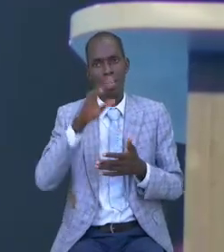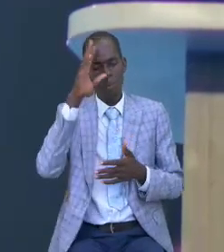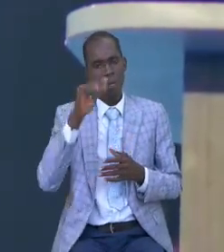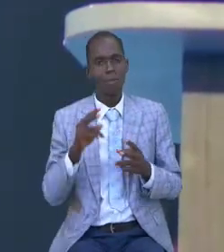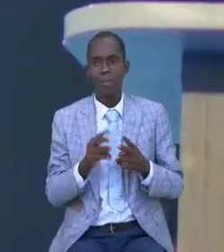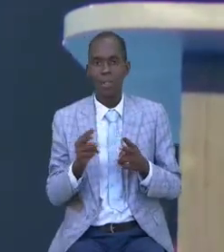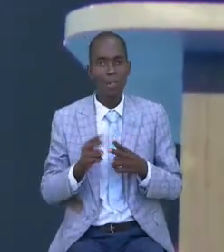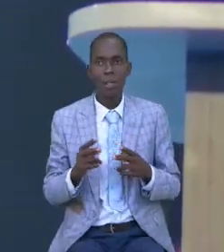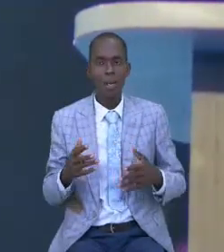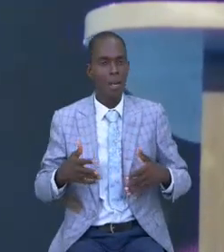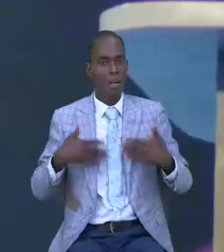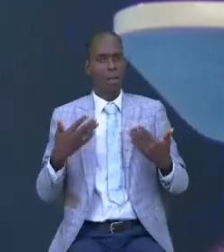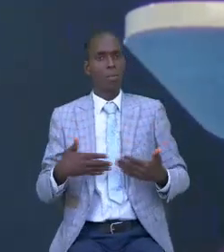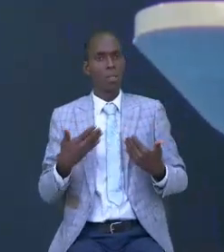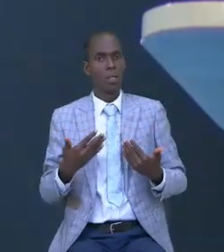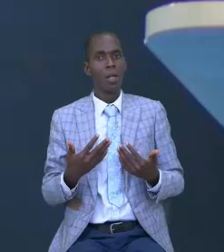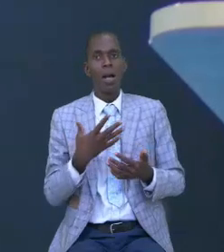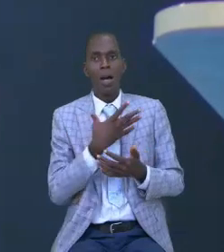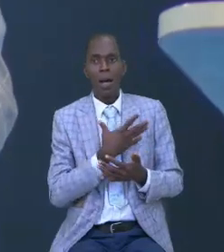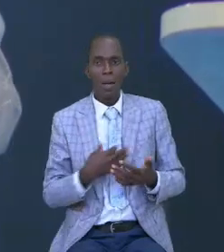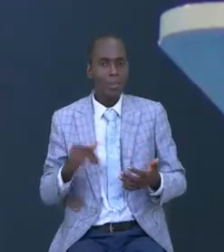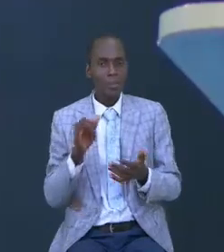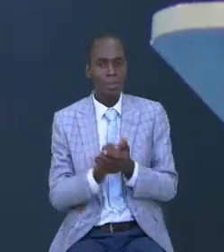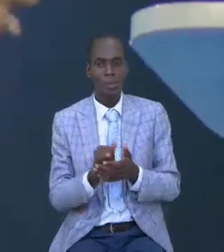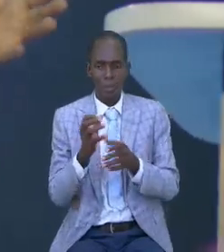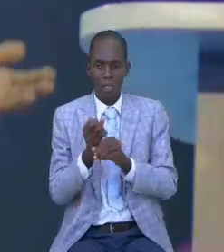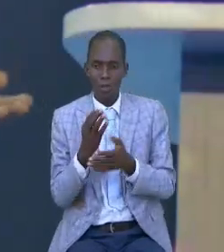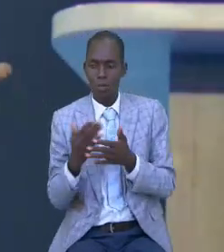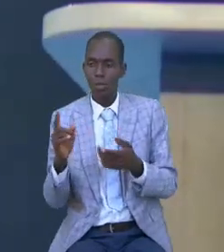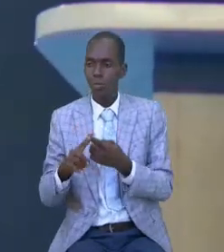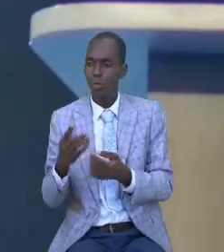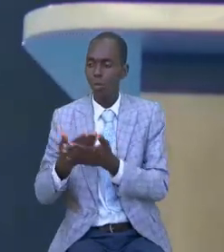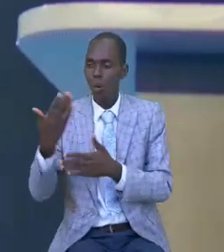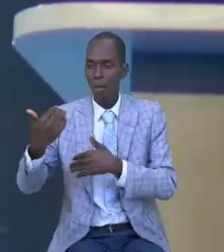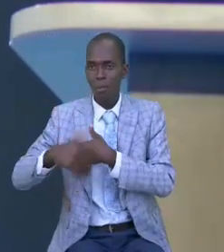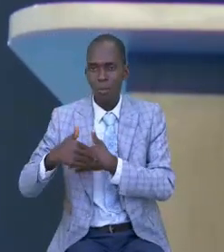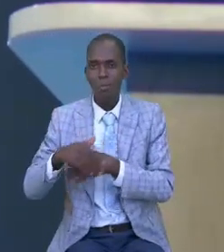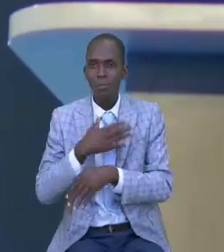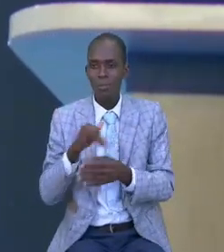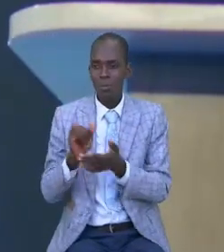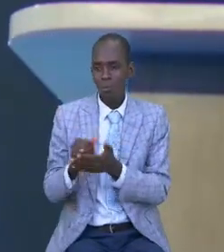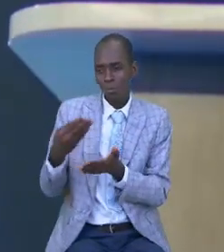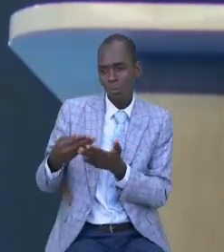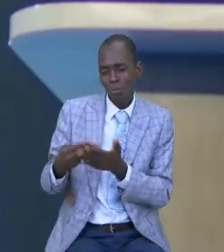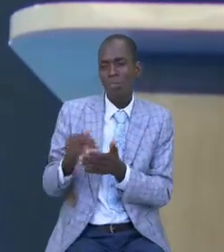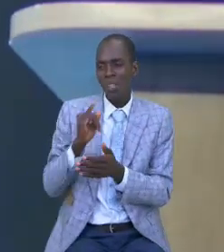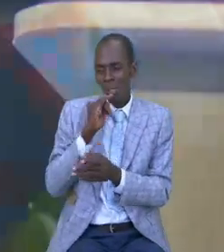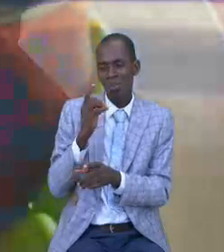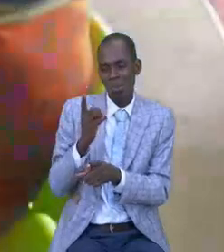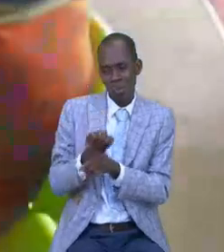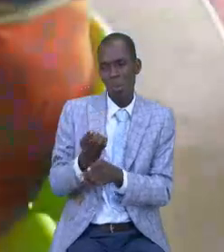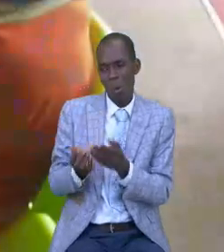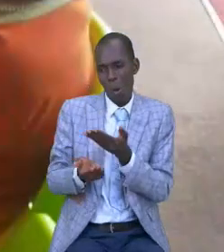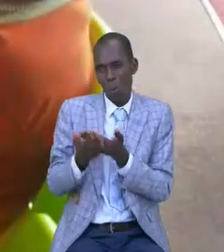temporarily happy, until he has to buy a loaf of bread. And the money is just about enough to buy a loaf